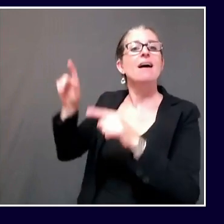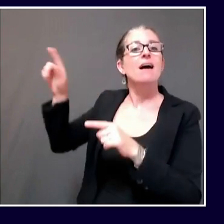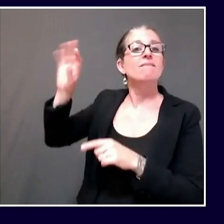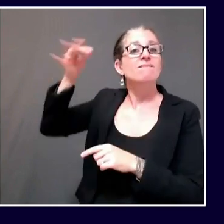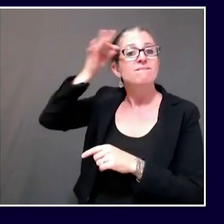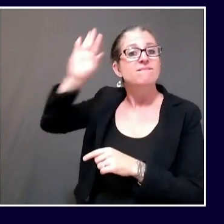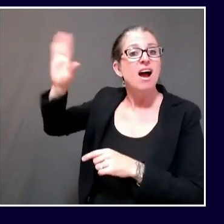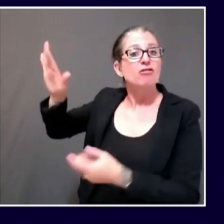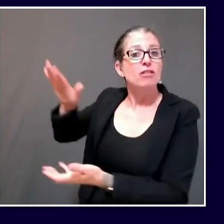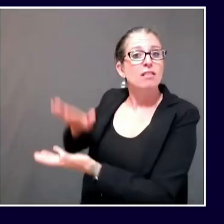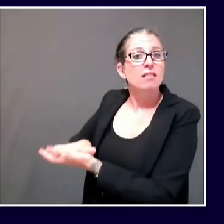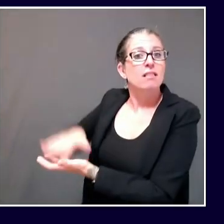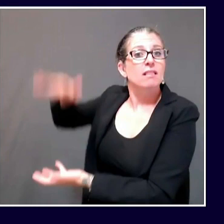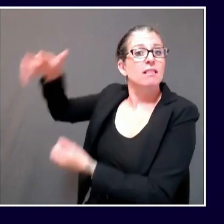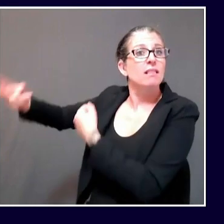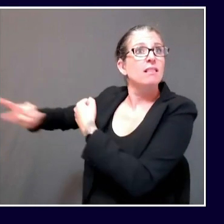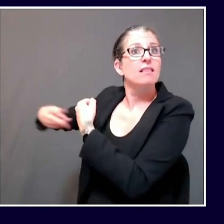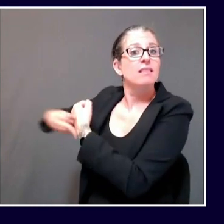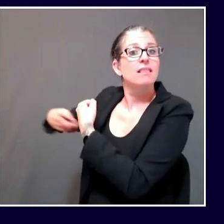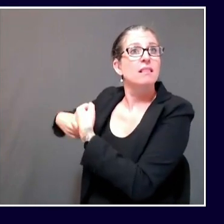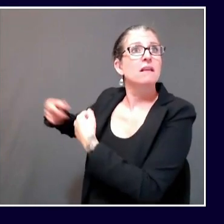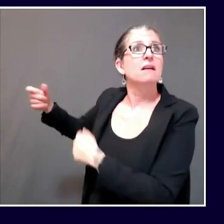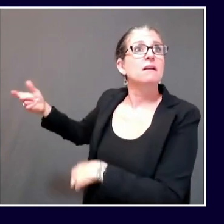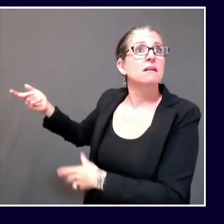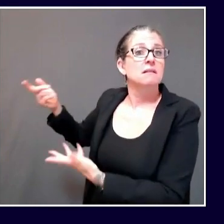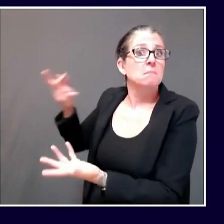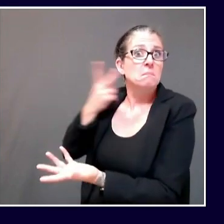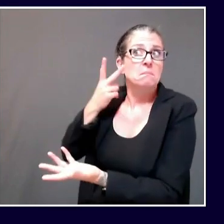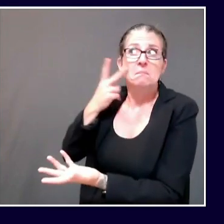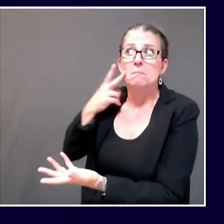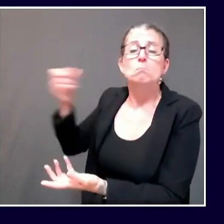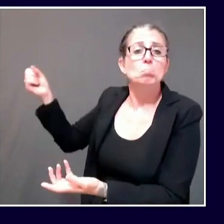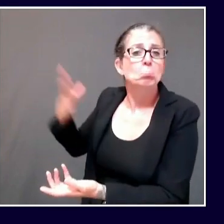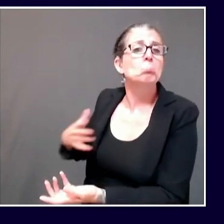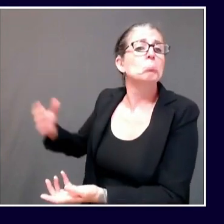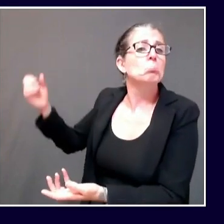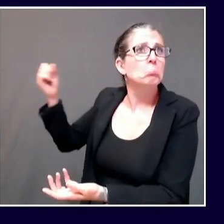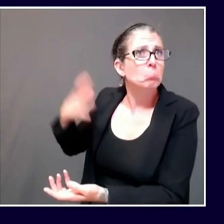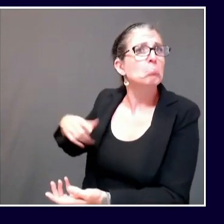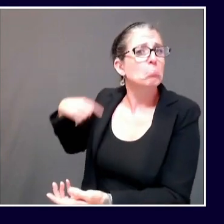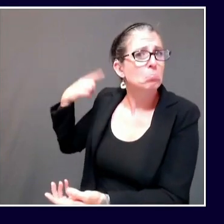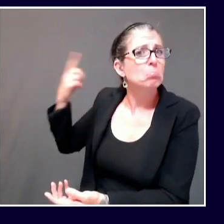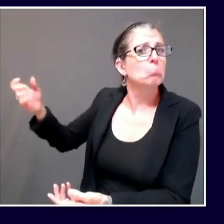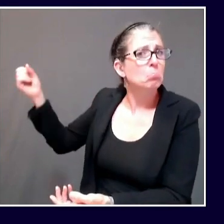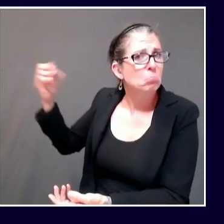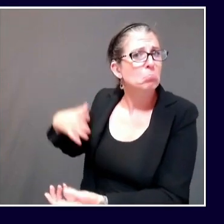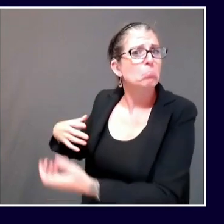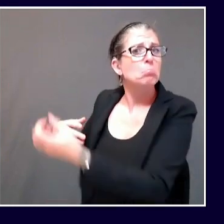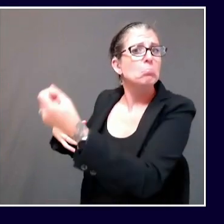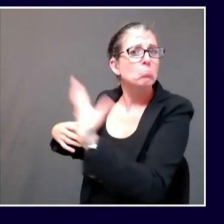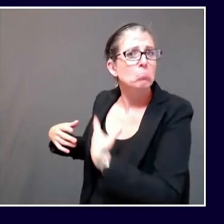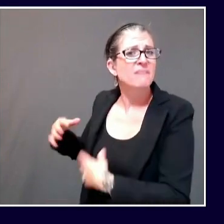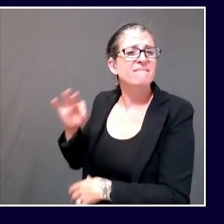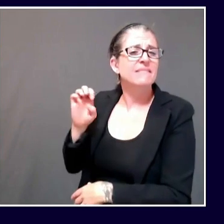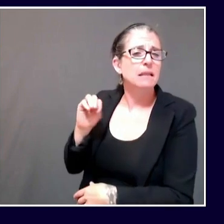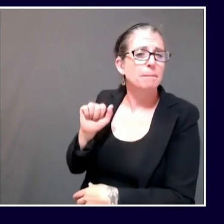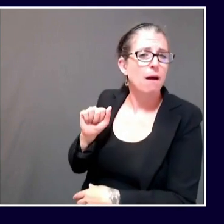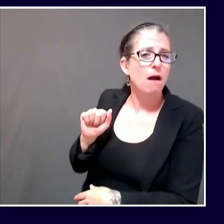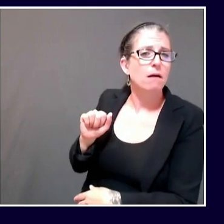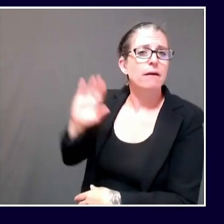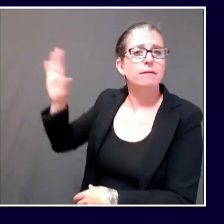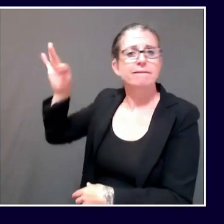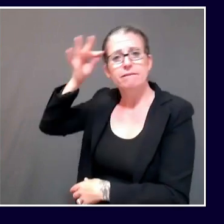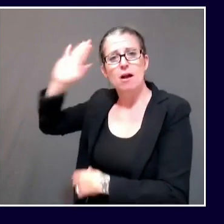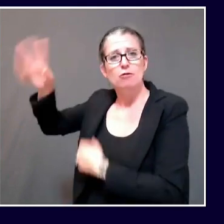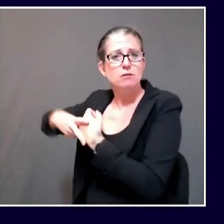our head of emergency preparedness, who was talking about the volume of supplies that we're getting. So I'm not sure. We